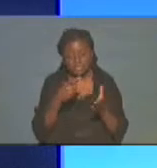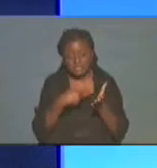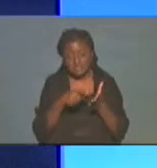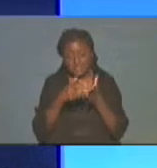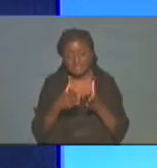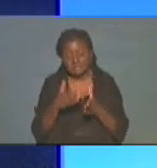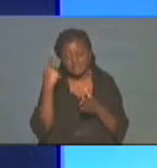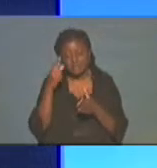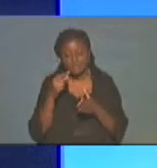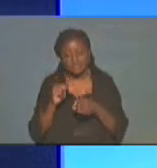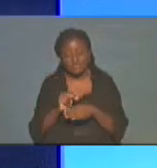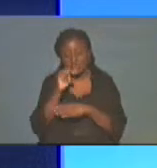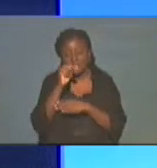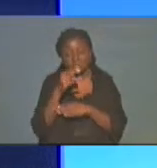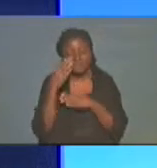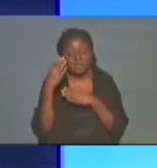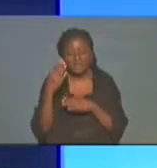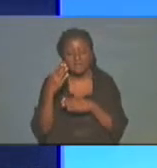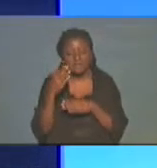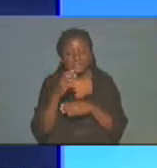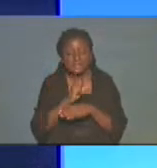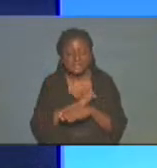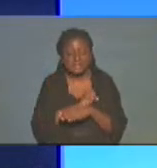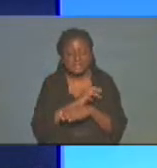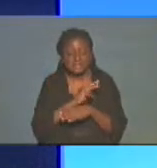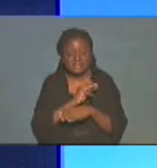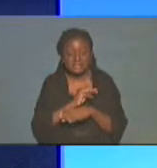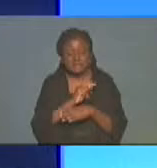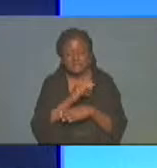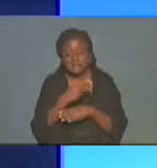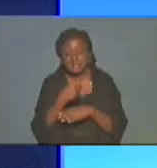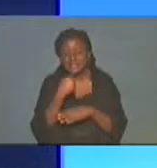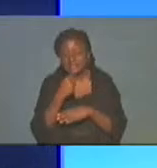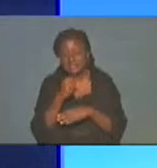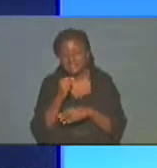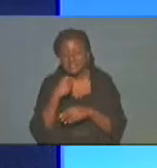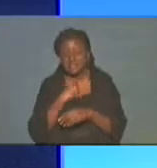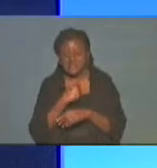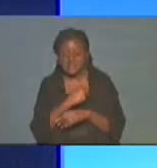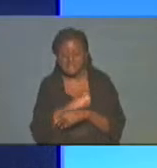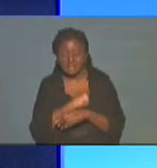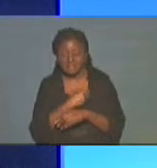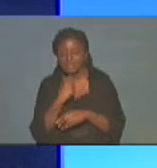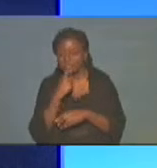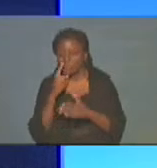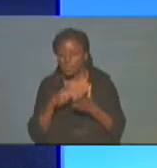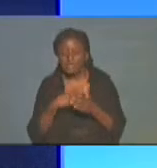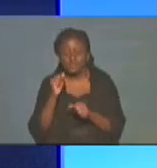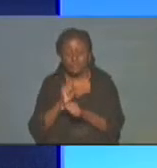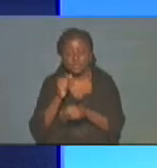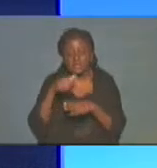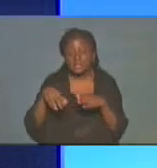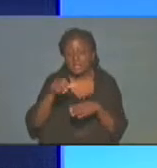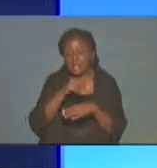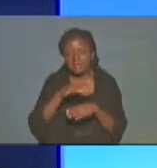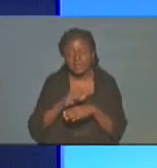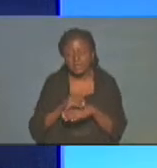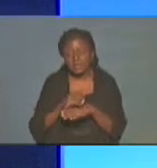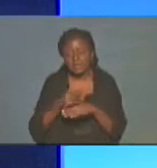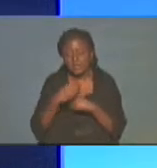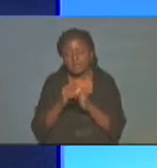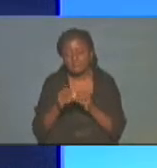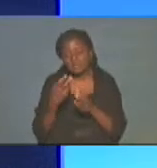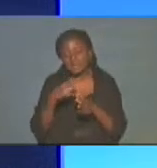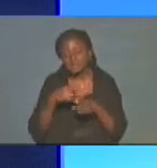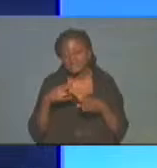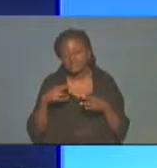Reno Smith, says employees who once worked in the Abaco office had either resigned or relocated to other islands in the